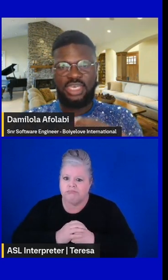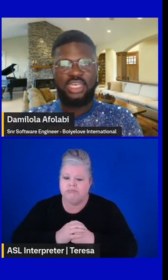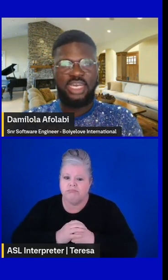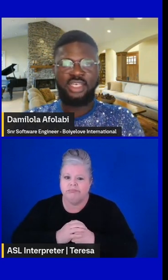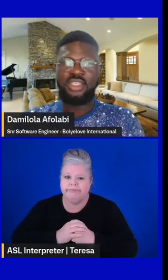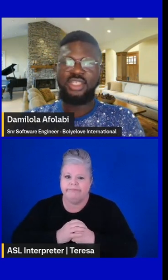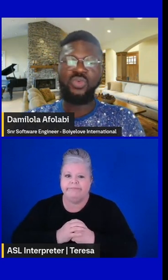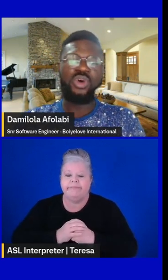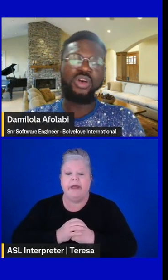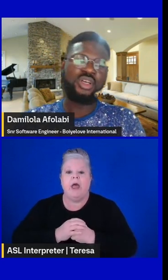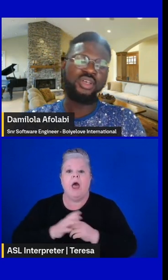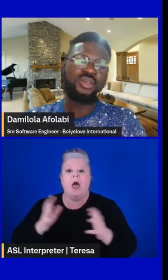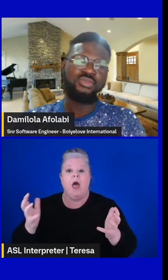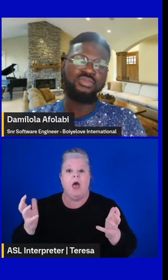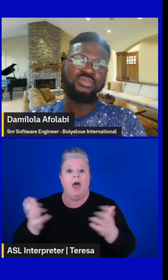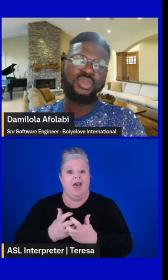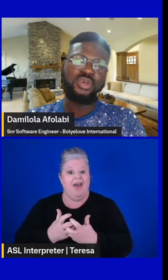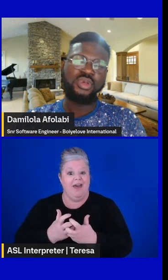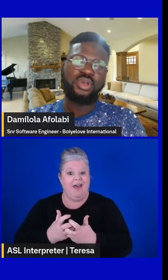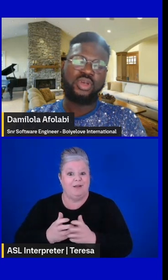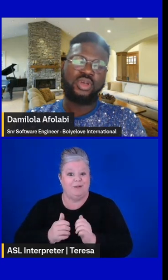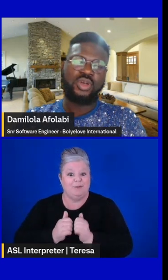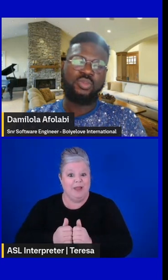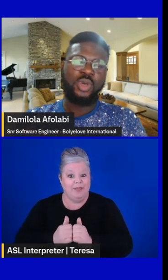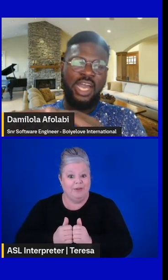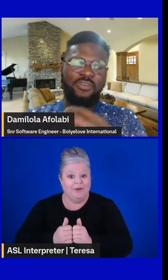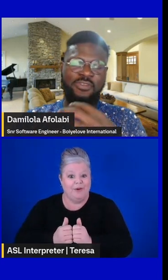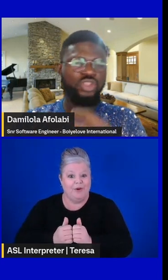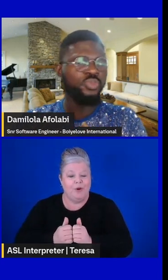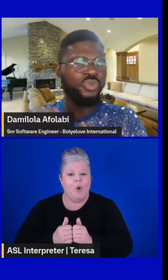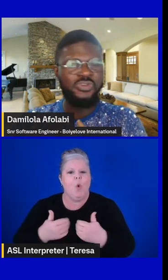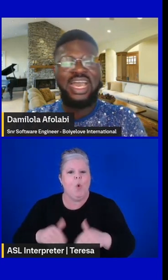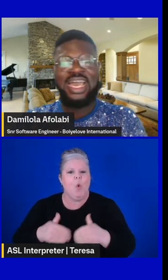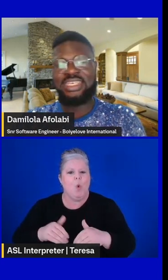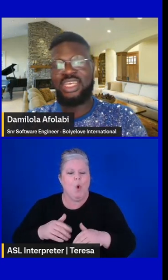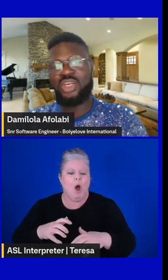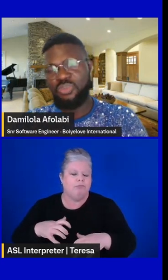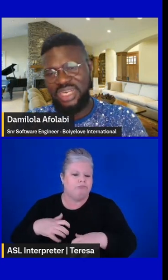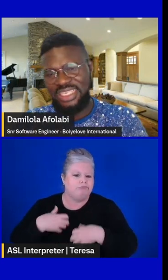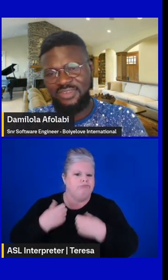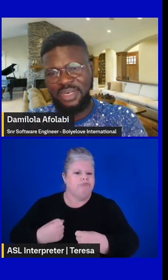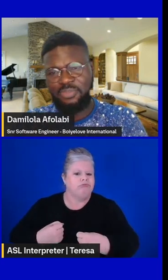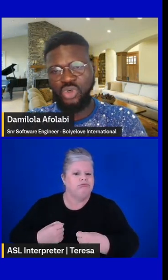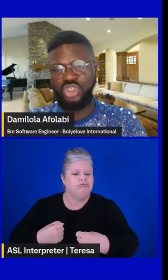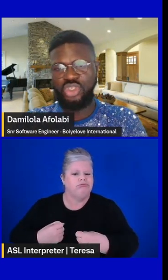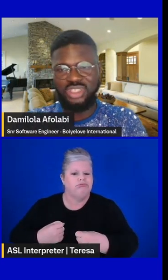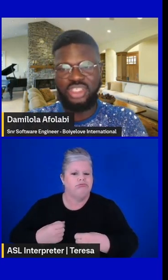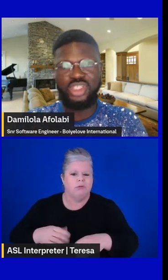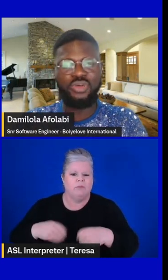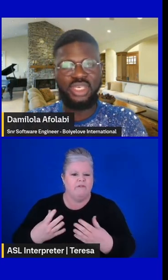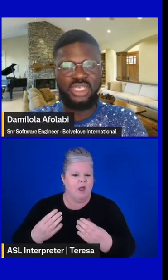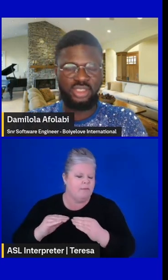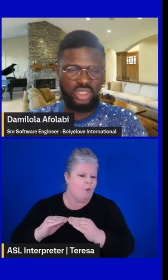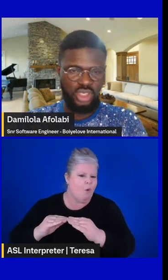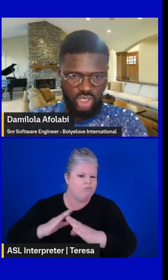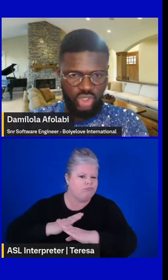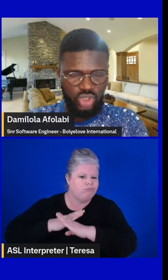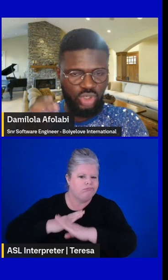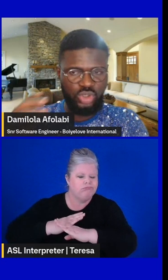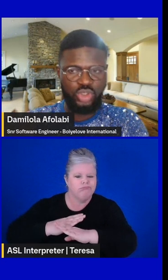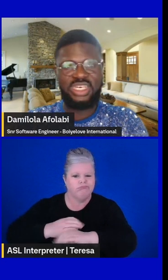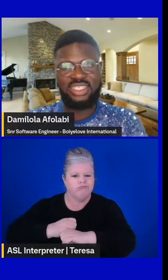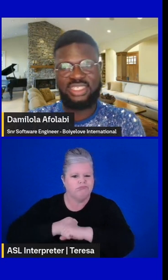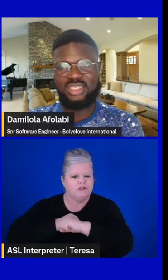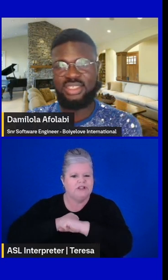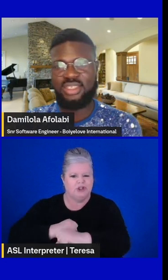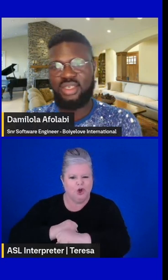but together they work more powerfully to provide a comprehensive approach to securing